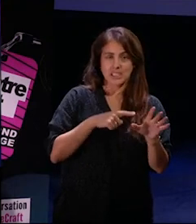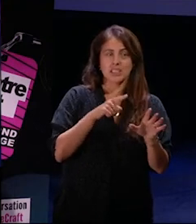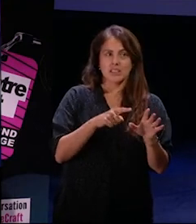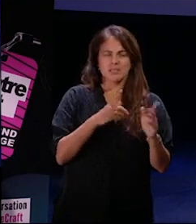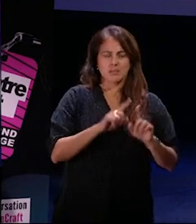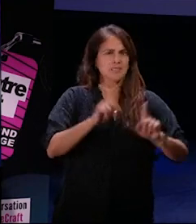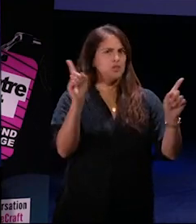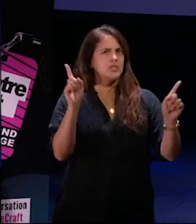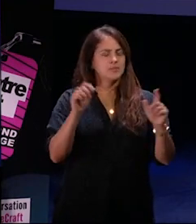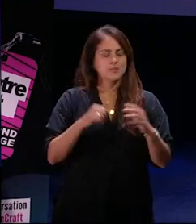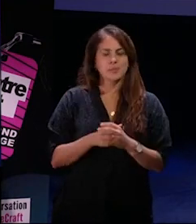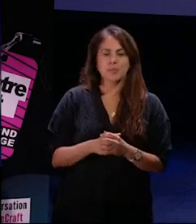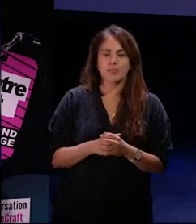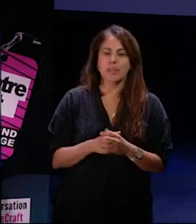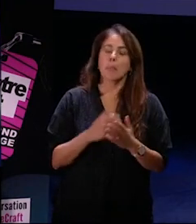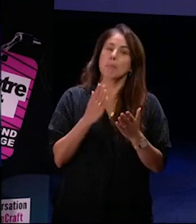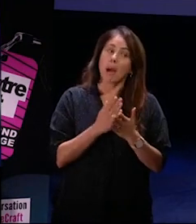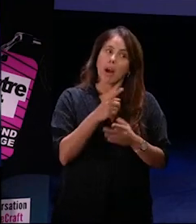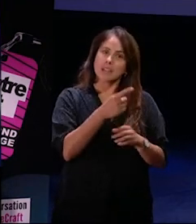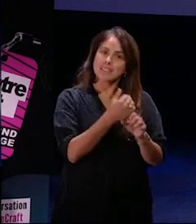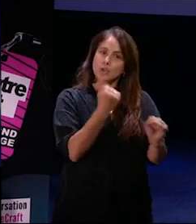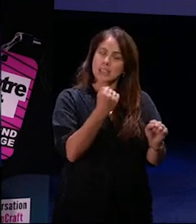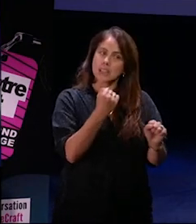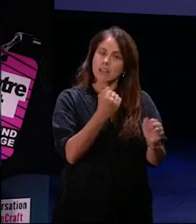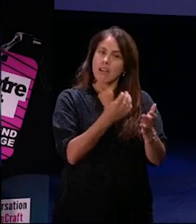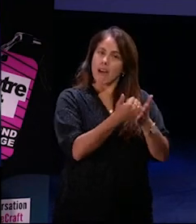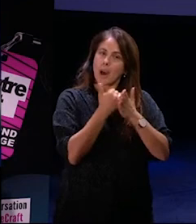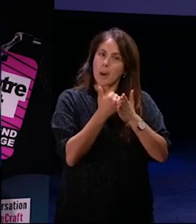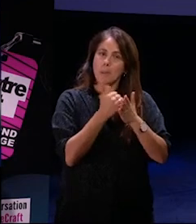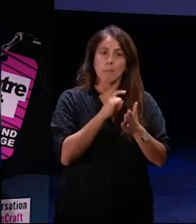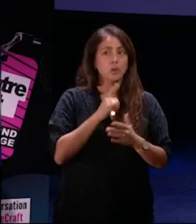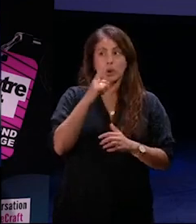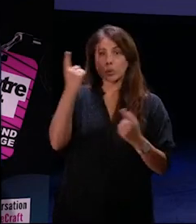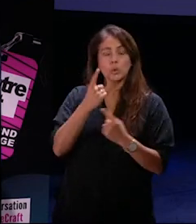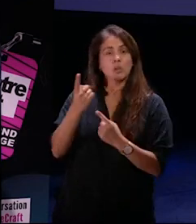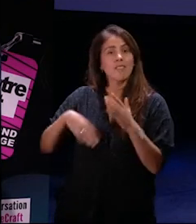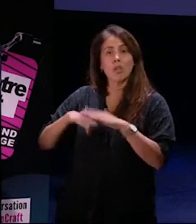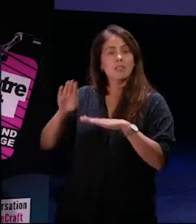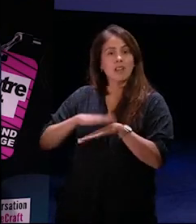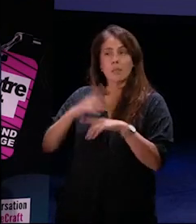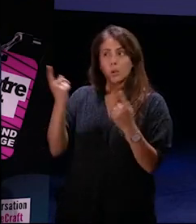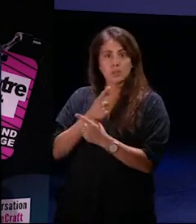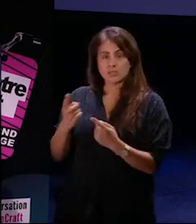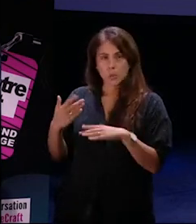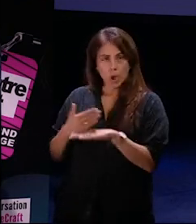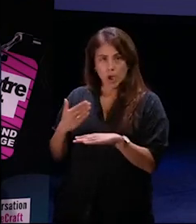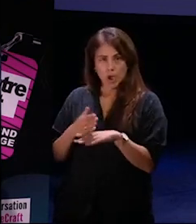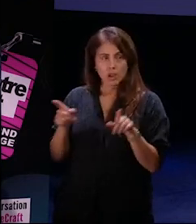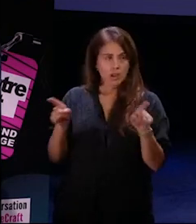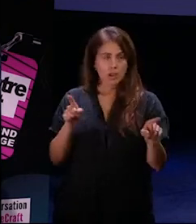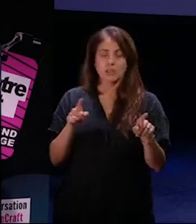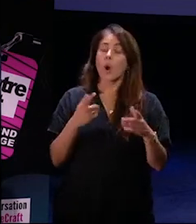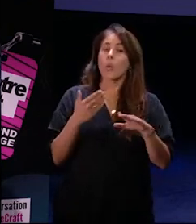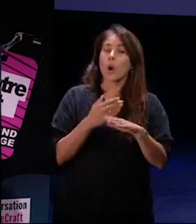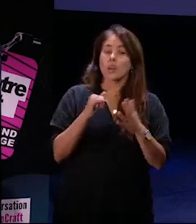but actually it was very helpful because I could never take anything full time. Mm. And so even when I worked for Soho,